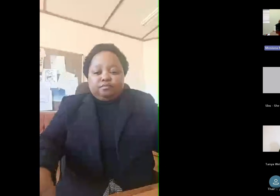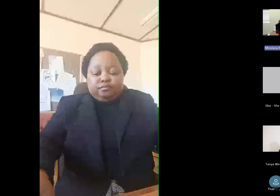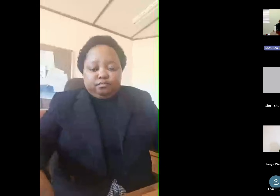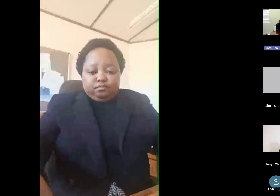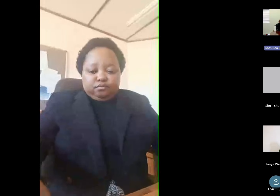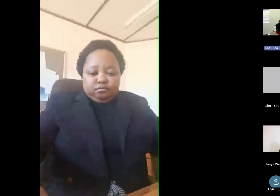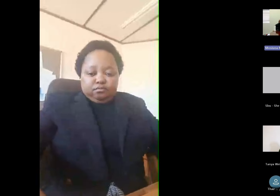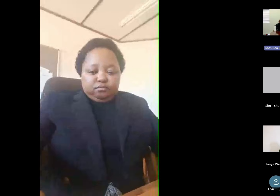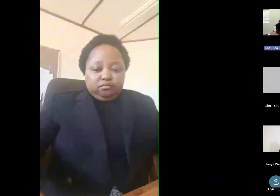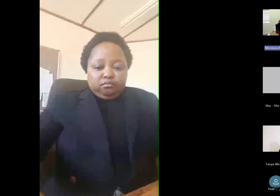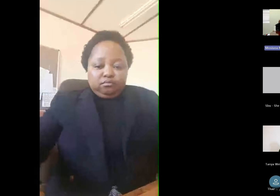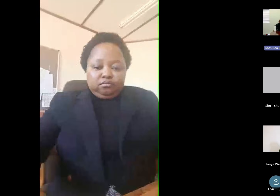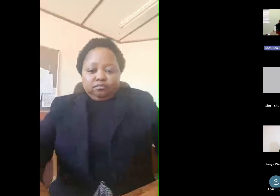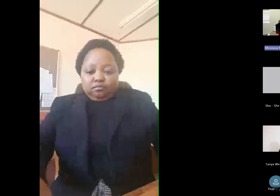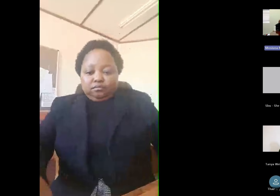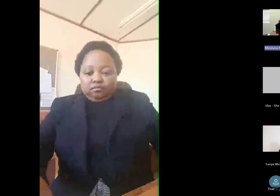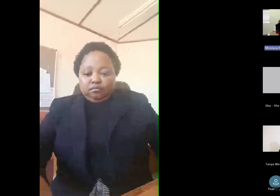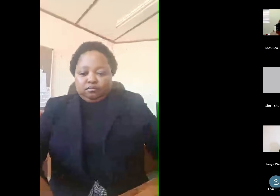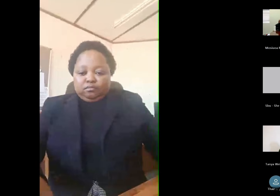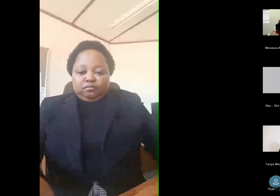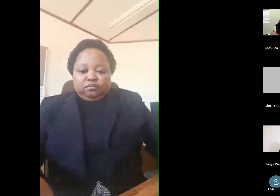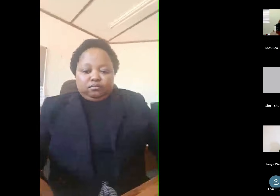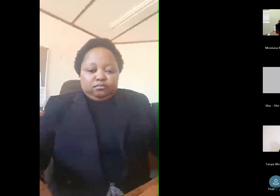ahead, and thank you very much.